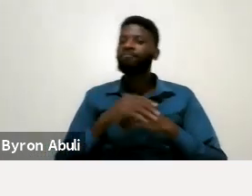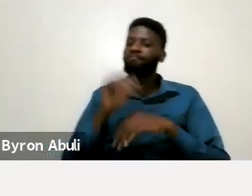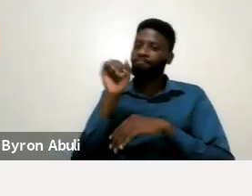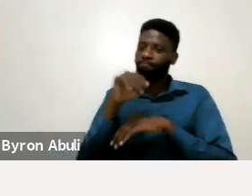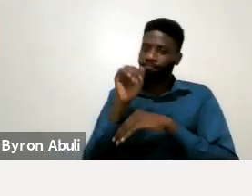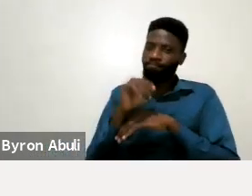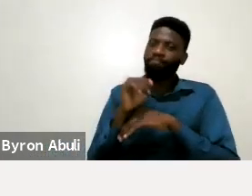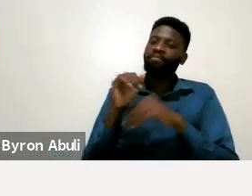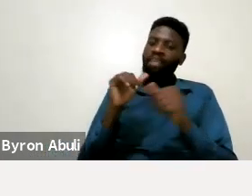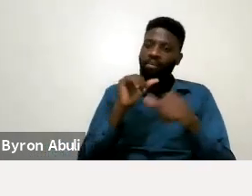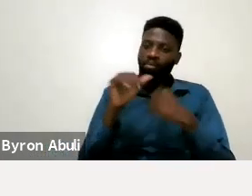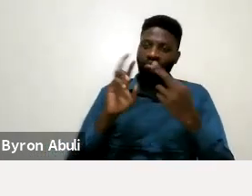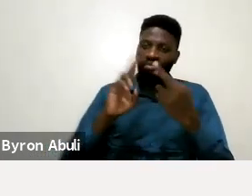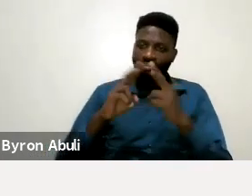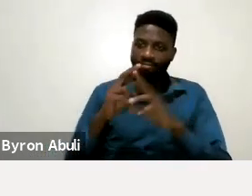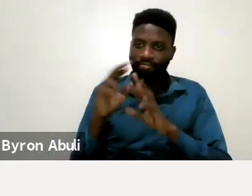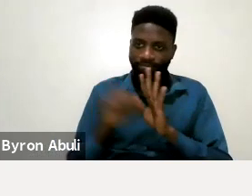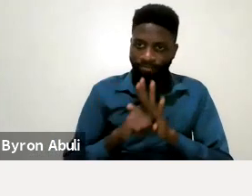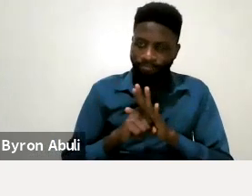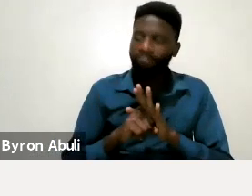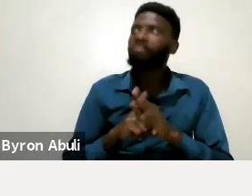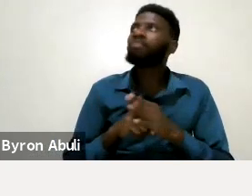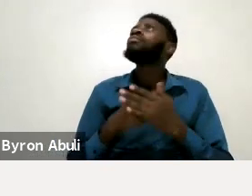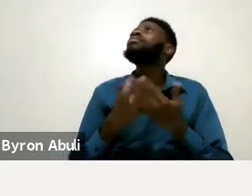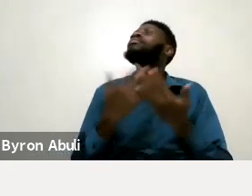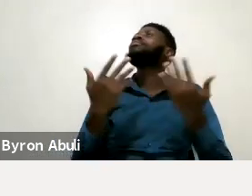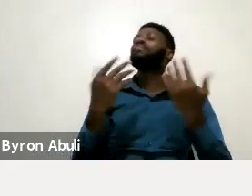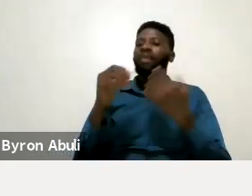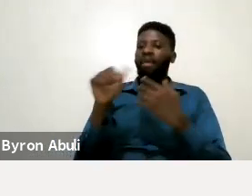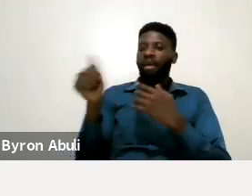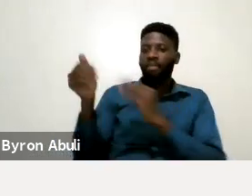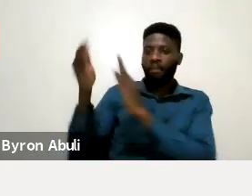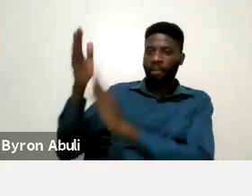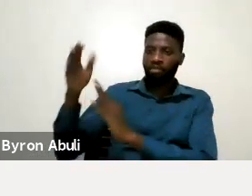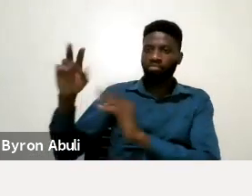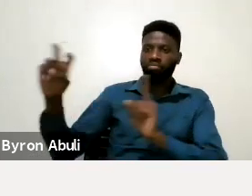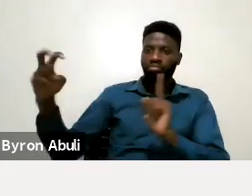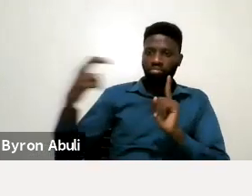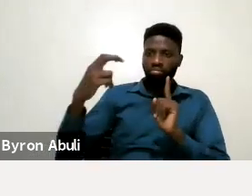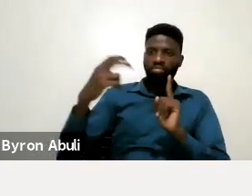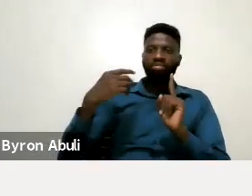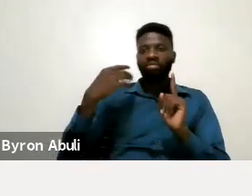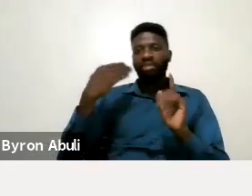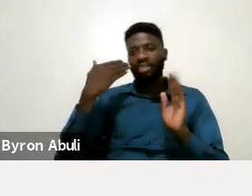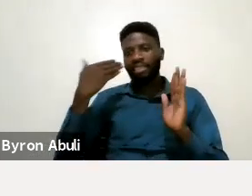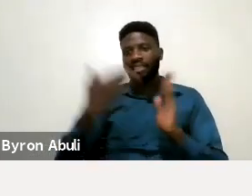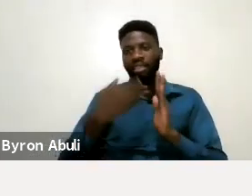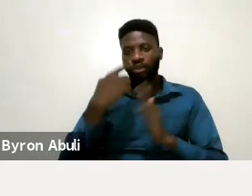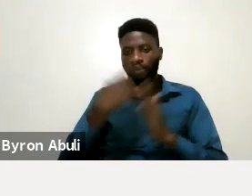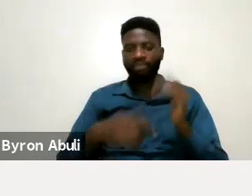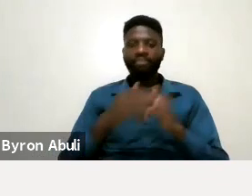about relationship. It's about what you display to the other person. So the next type of